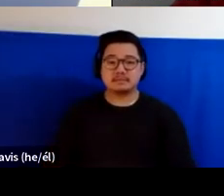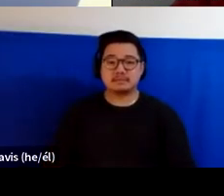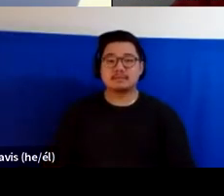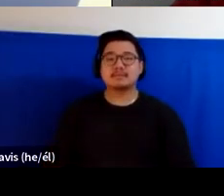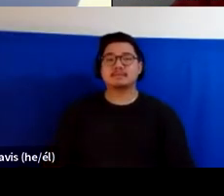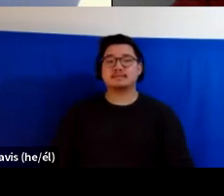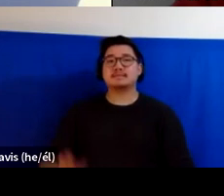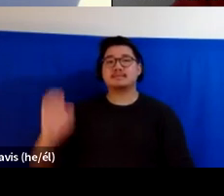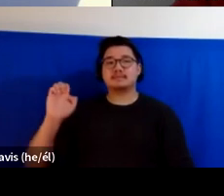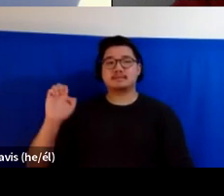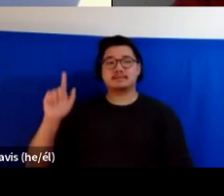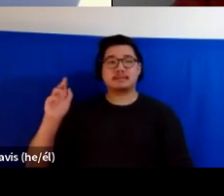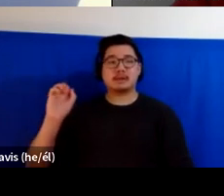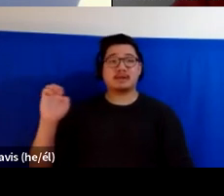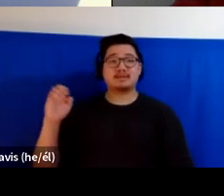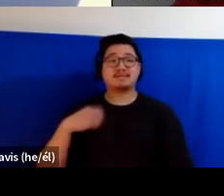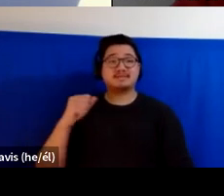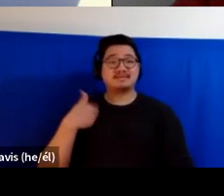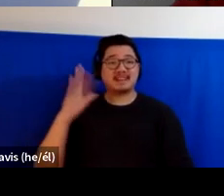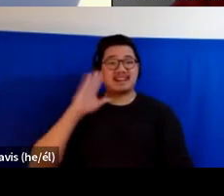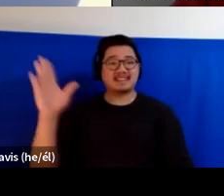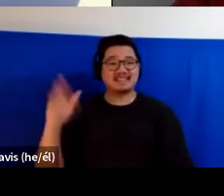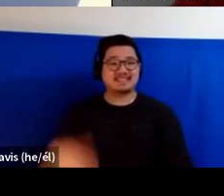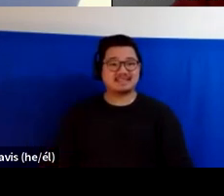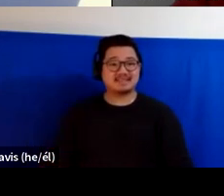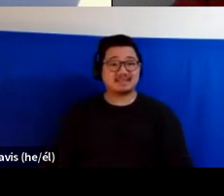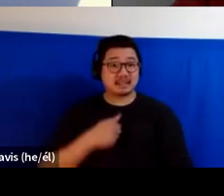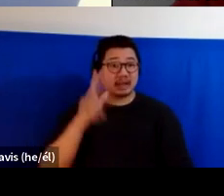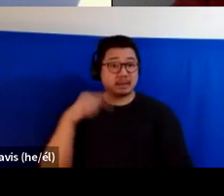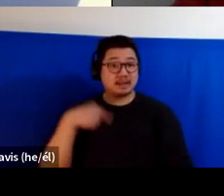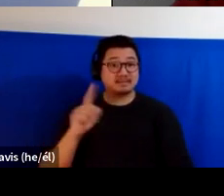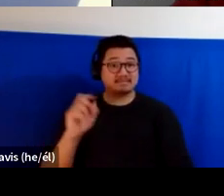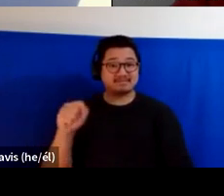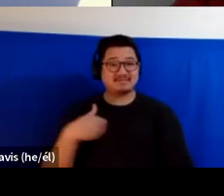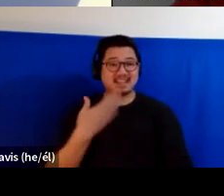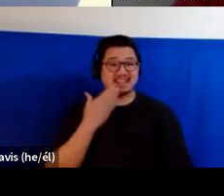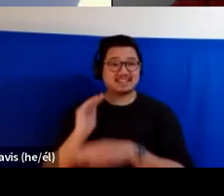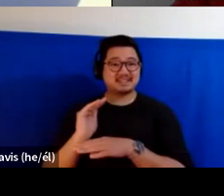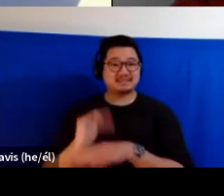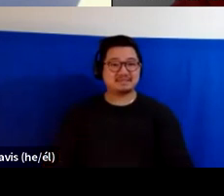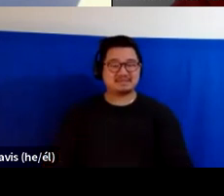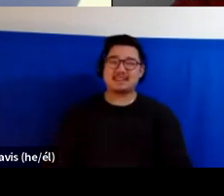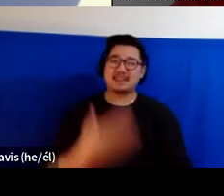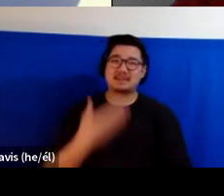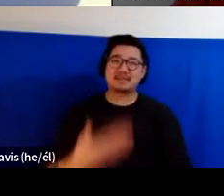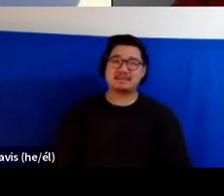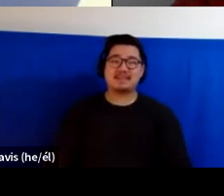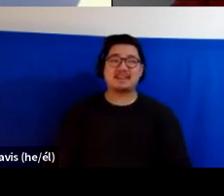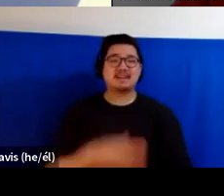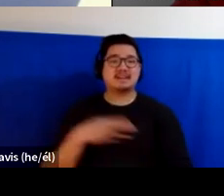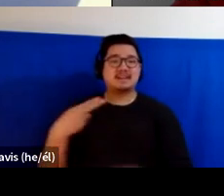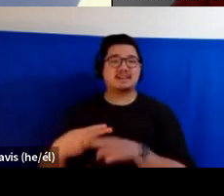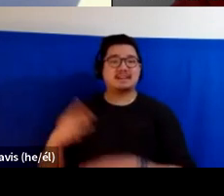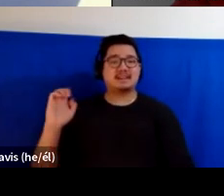elise yes hi um can you hear me yes good evening thank you my name is elise